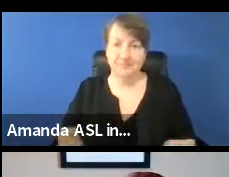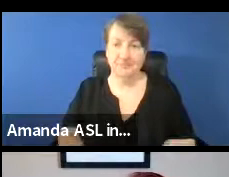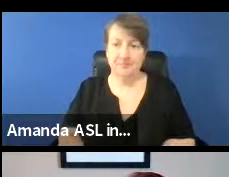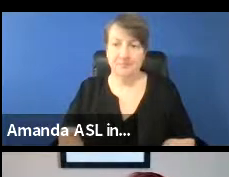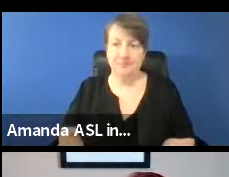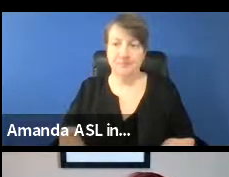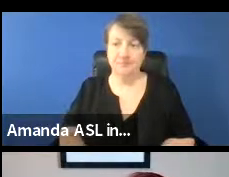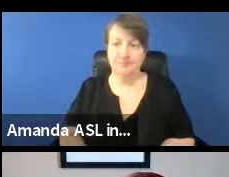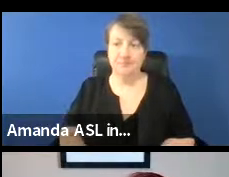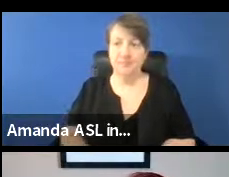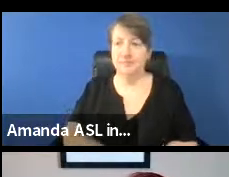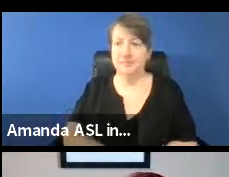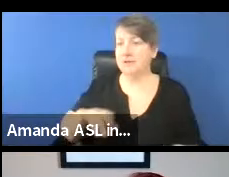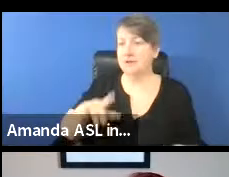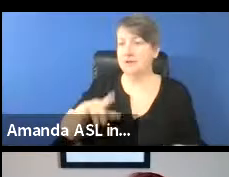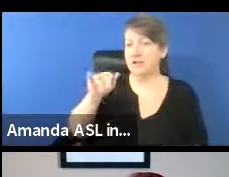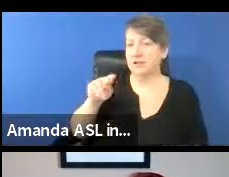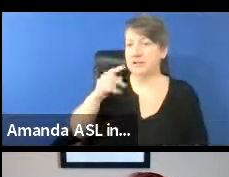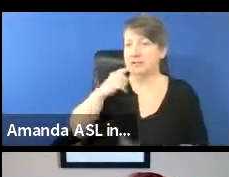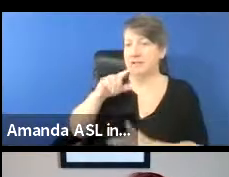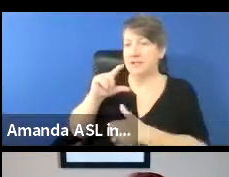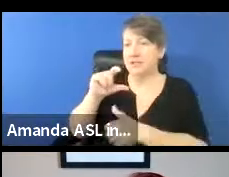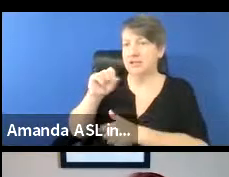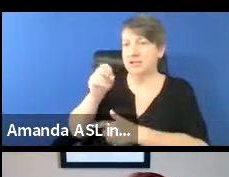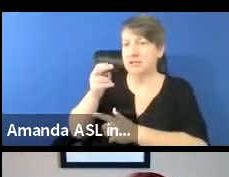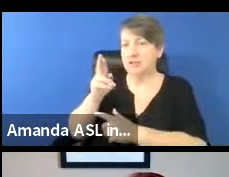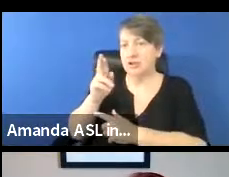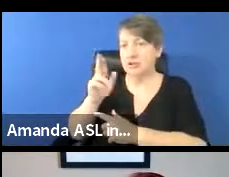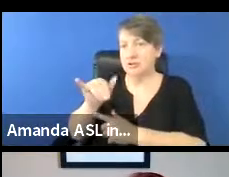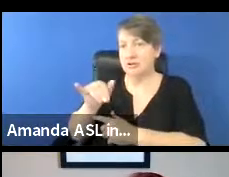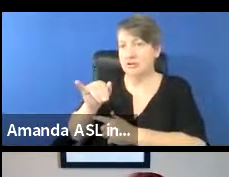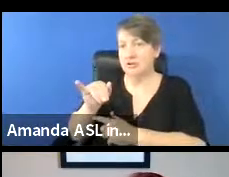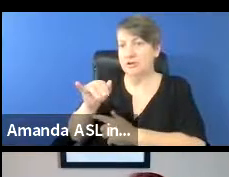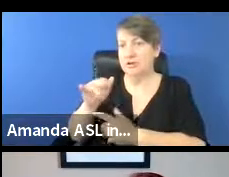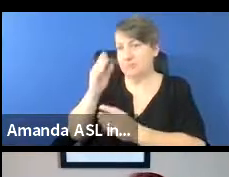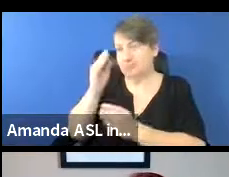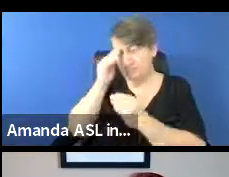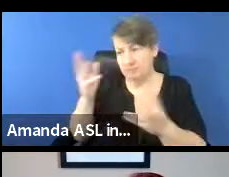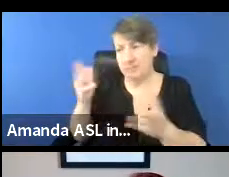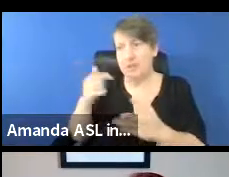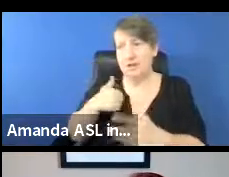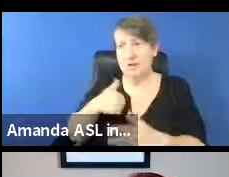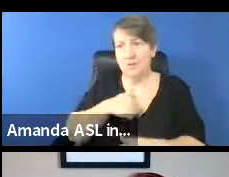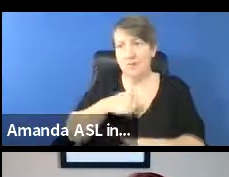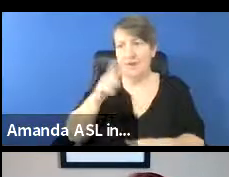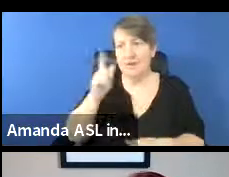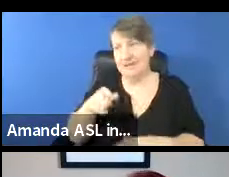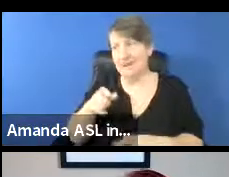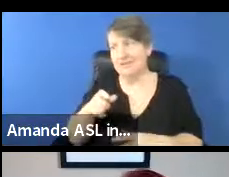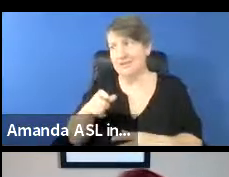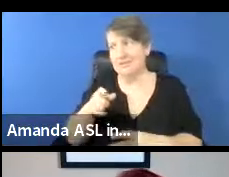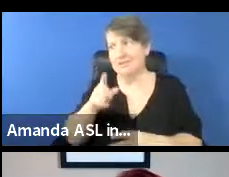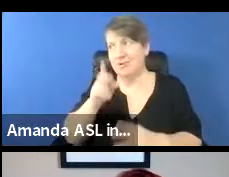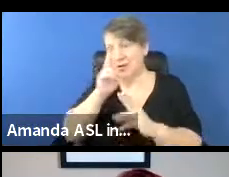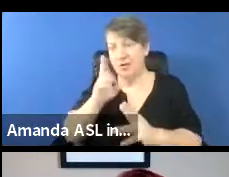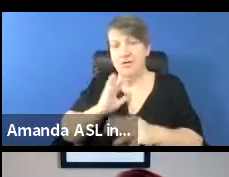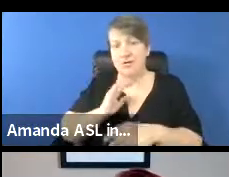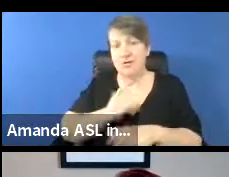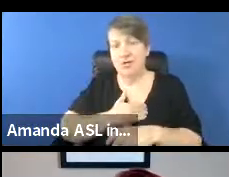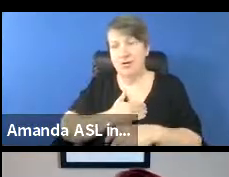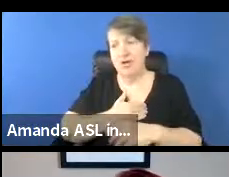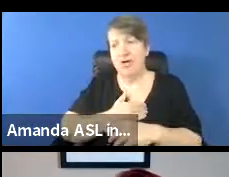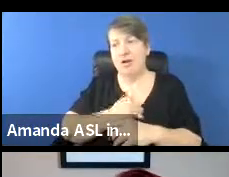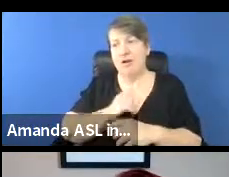Okay, Sherry, and then I will just let people know that we do need to honor our commitment to public